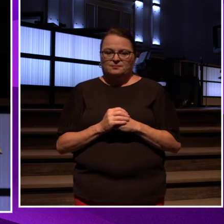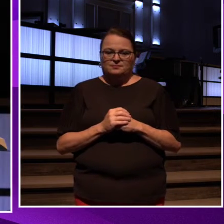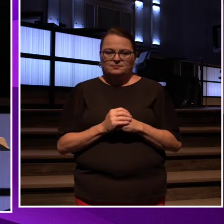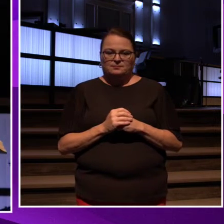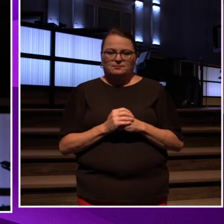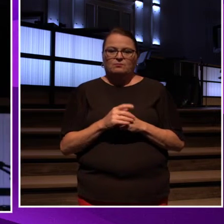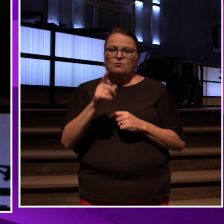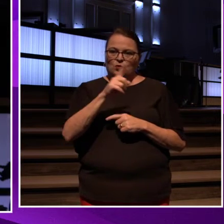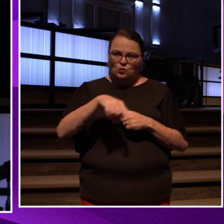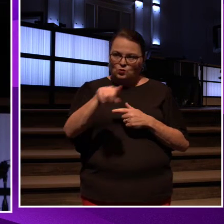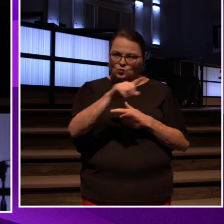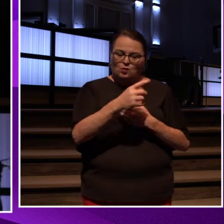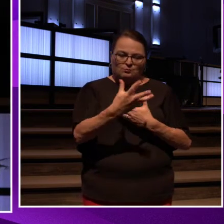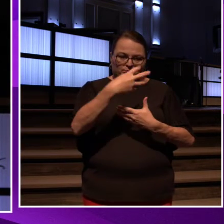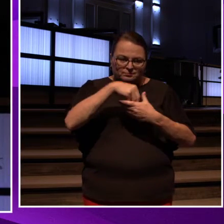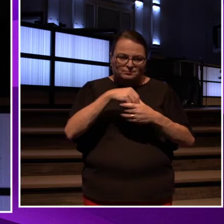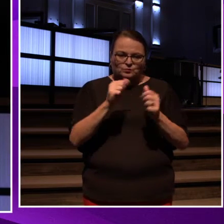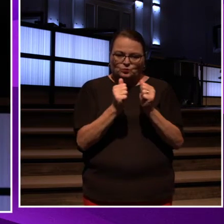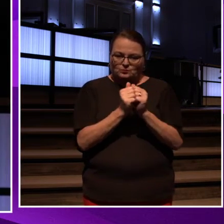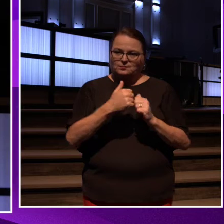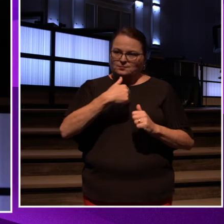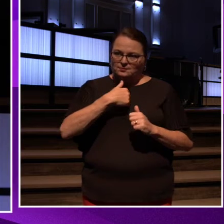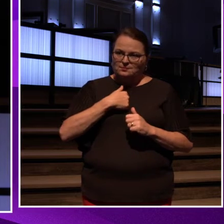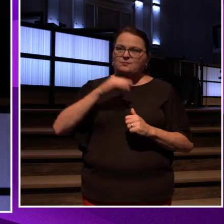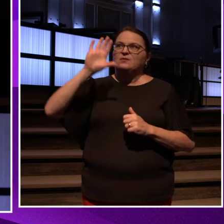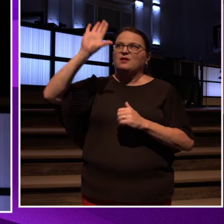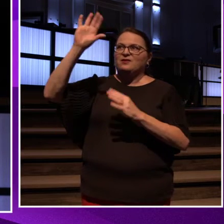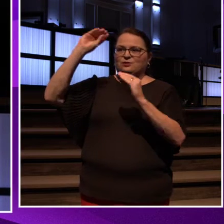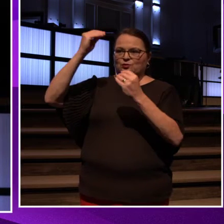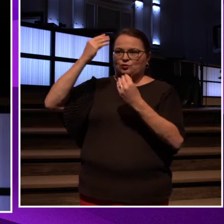You're partakers with me of grace.